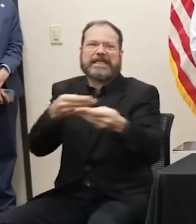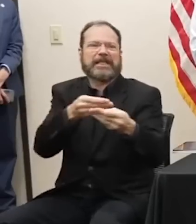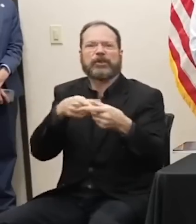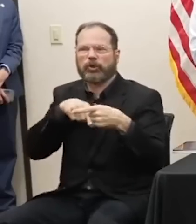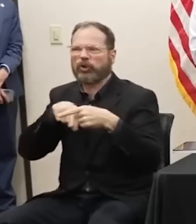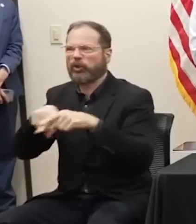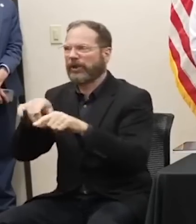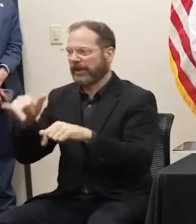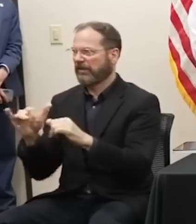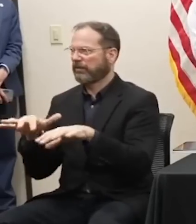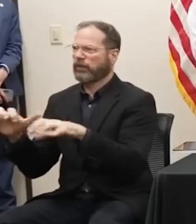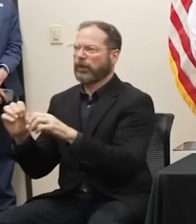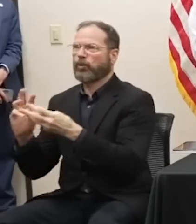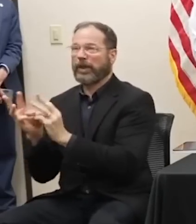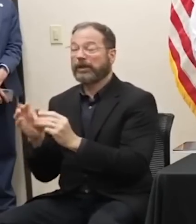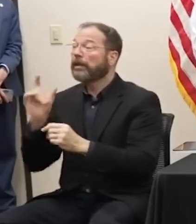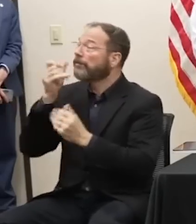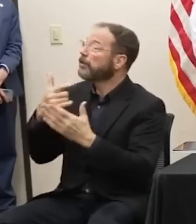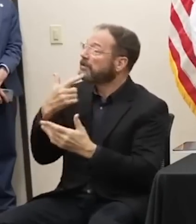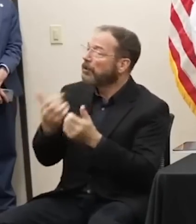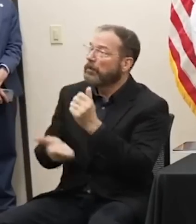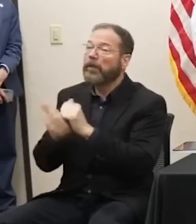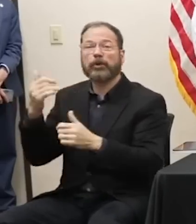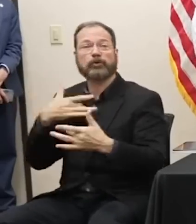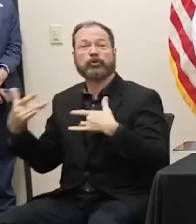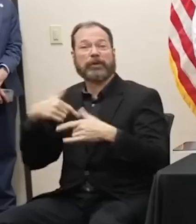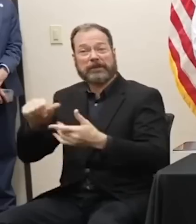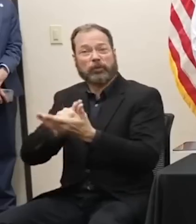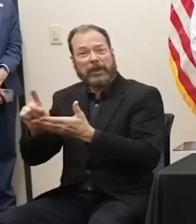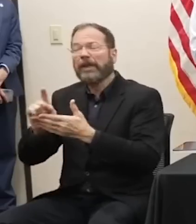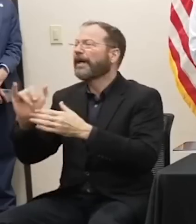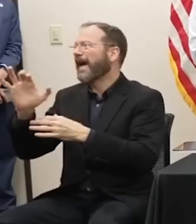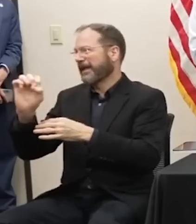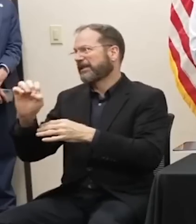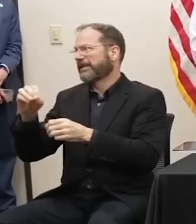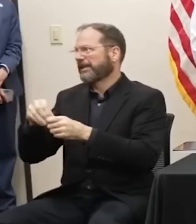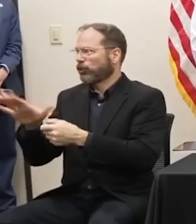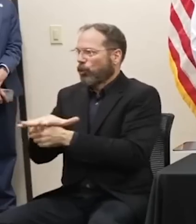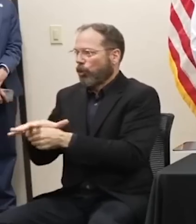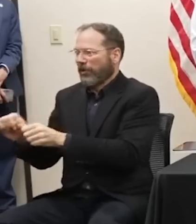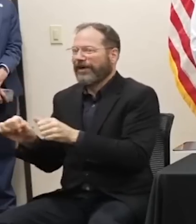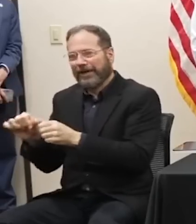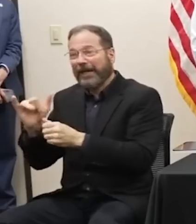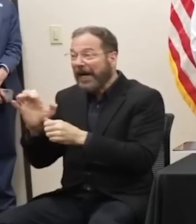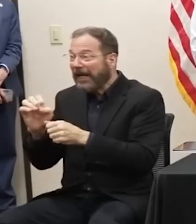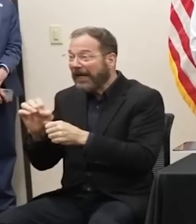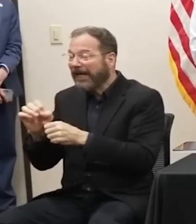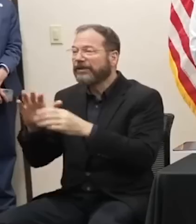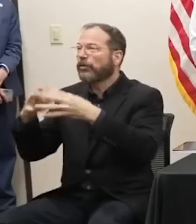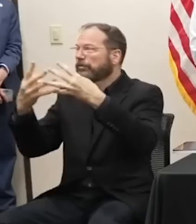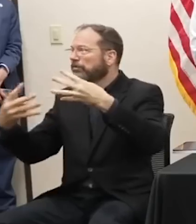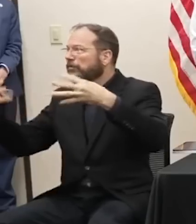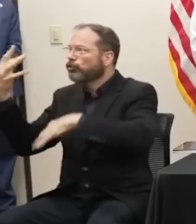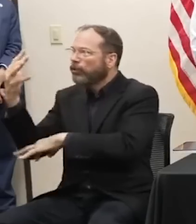weather event. As the governor said, the primary concern this week is icing at the local level. Ice accumulating on tree branches